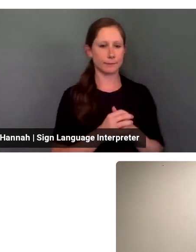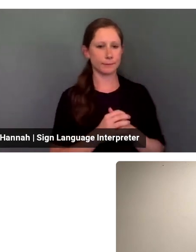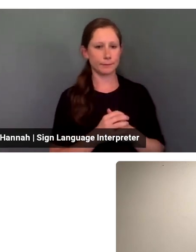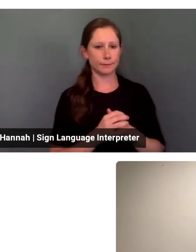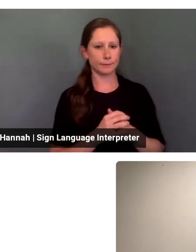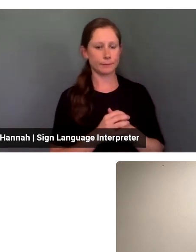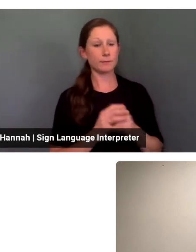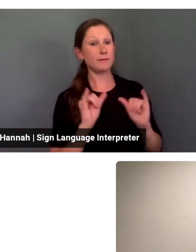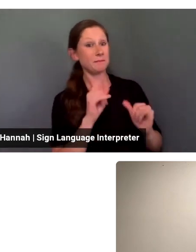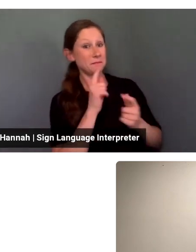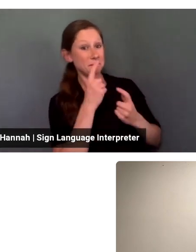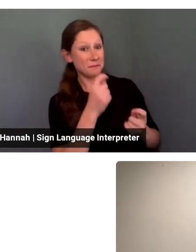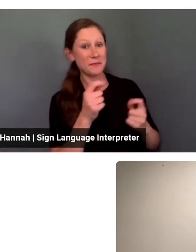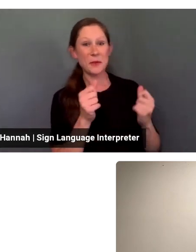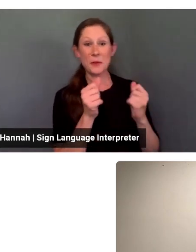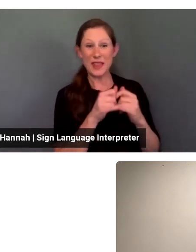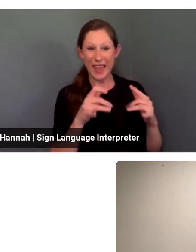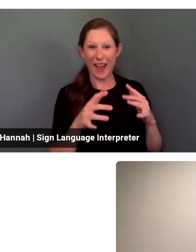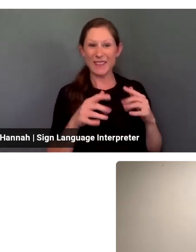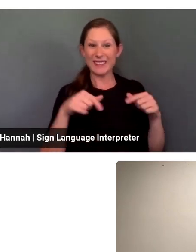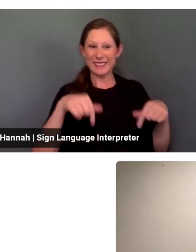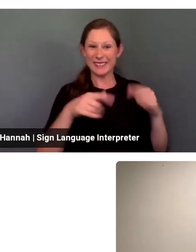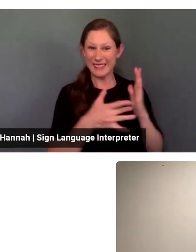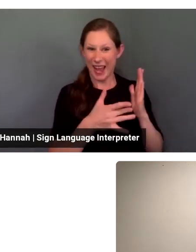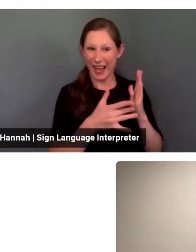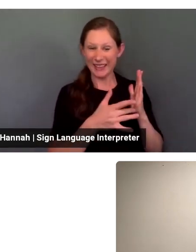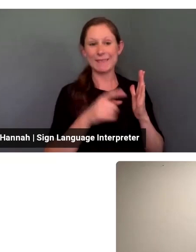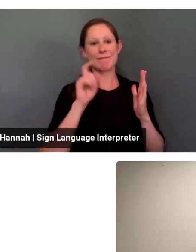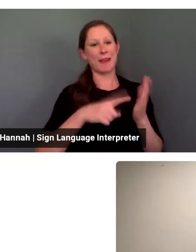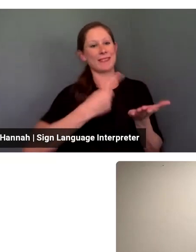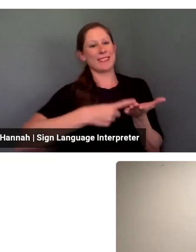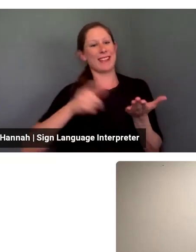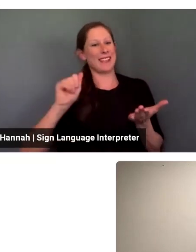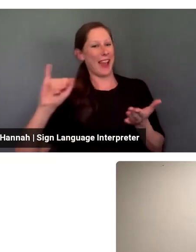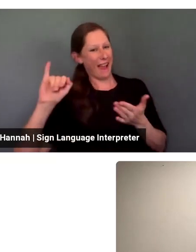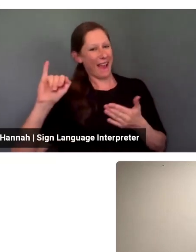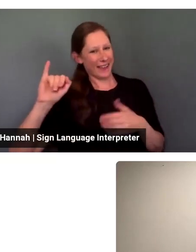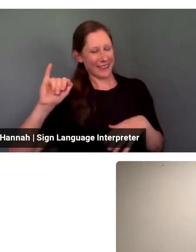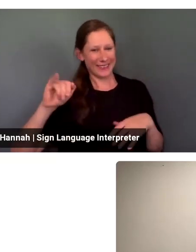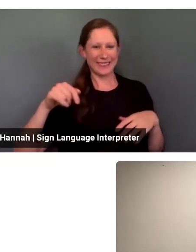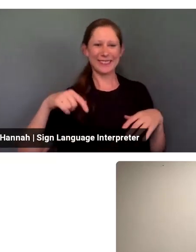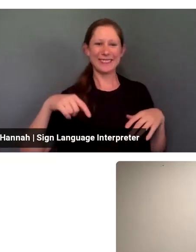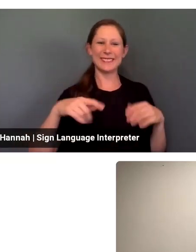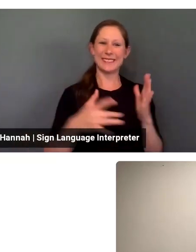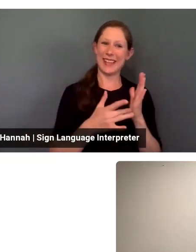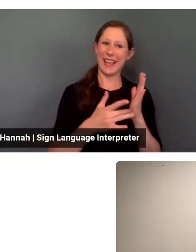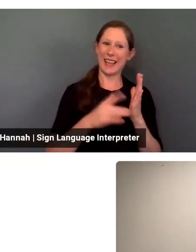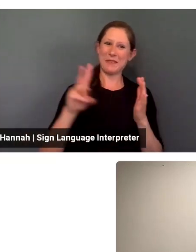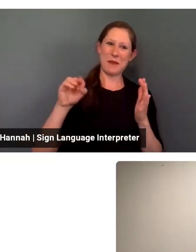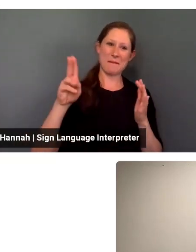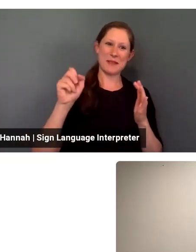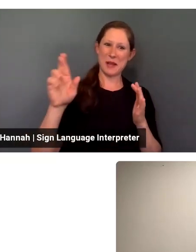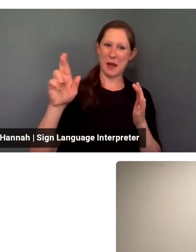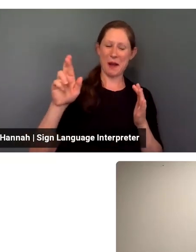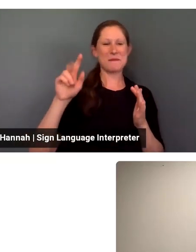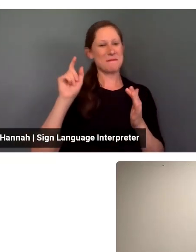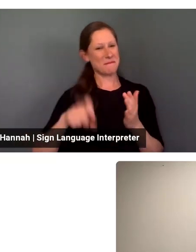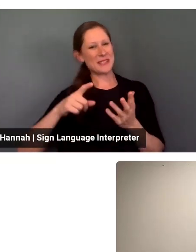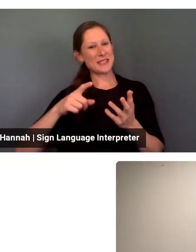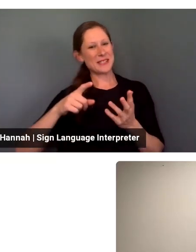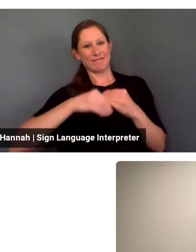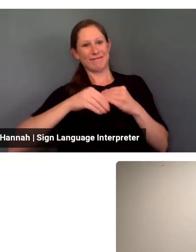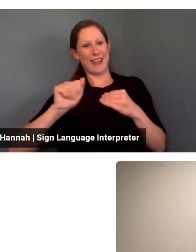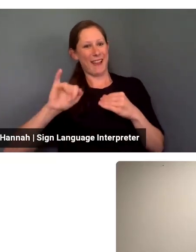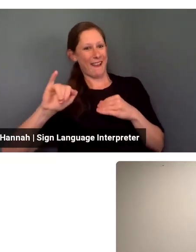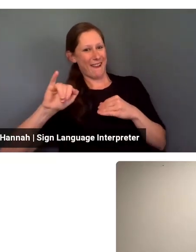company webinar without talking about AI a bit. I think we'll touch on it a bit later. But I saw I saw a